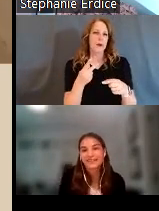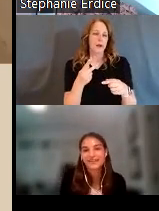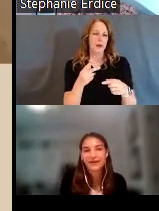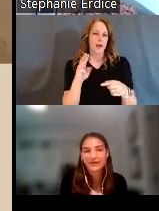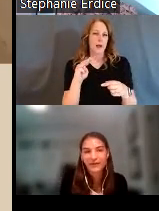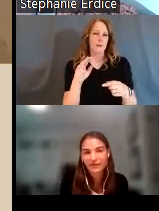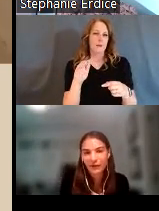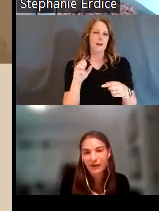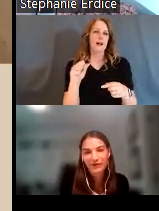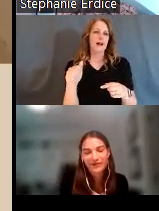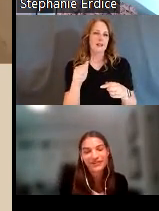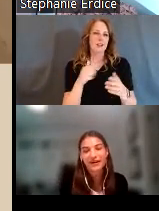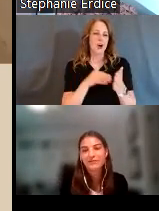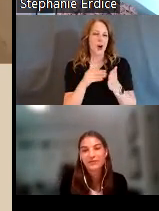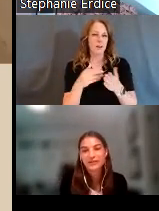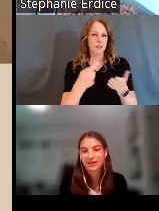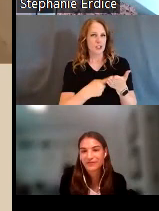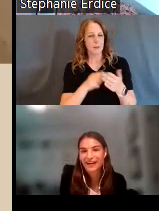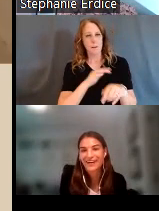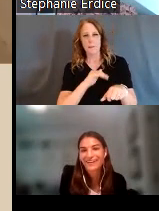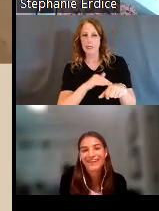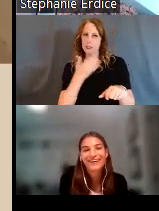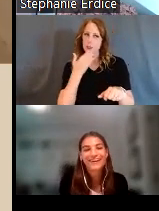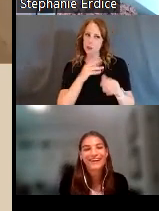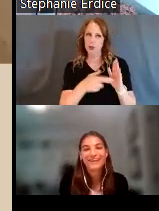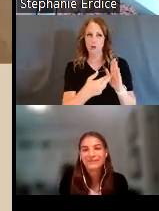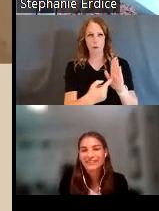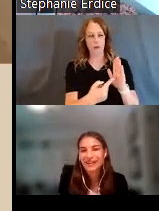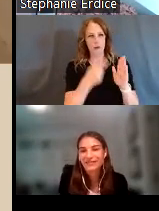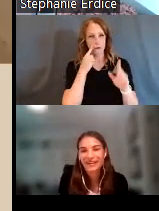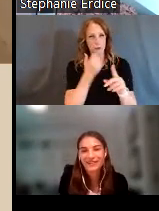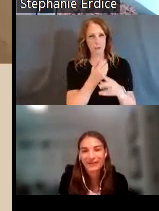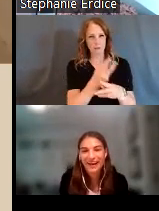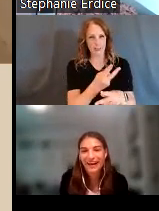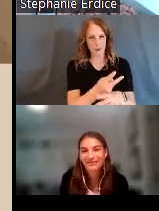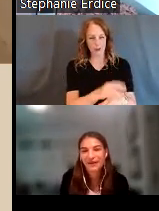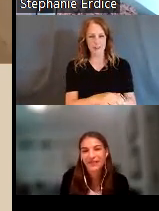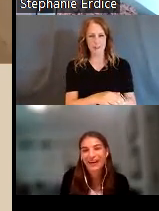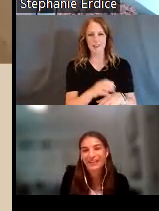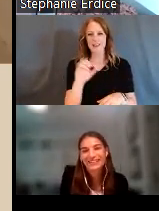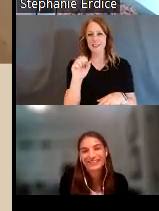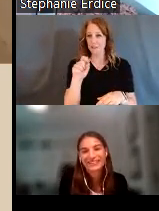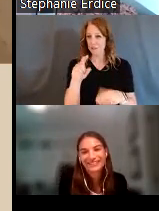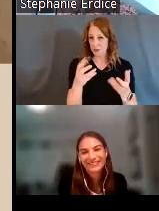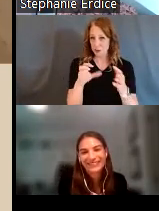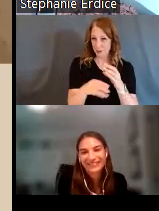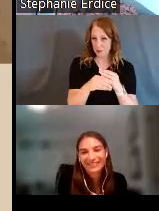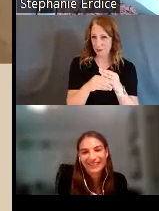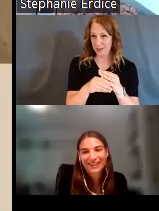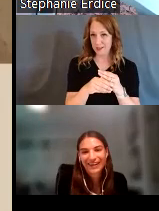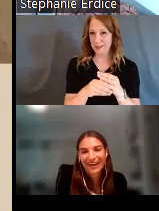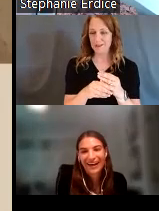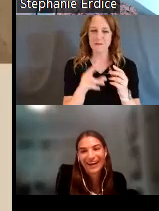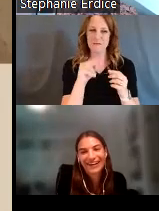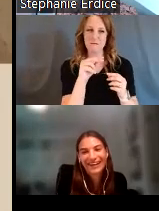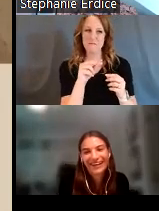how our pets are great role models for self-care. Mhm. Stephanie, anything you want to add about that? Oh